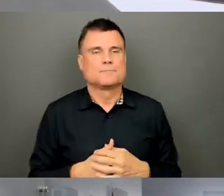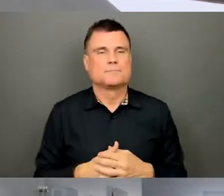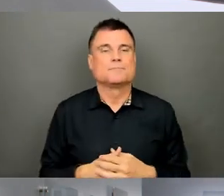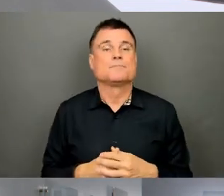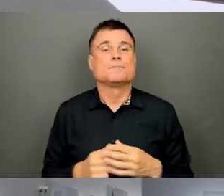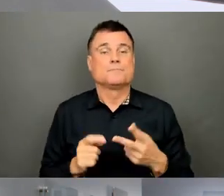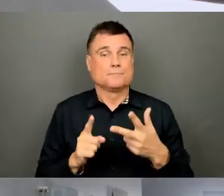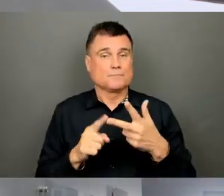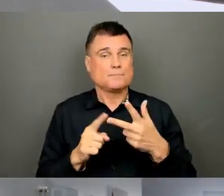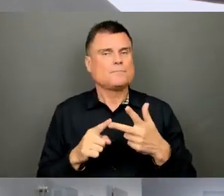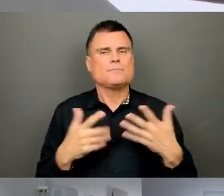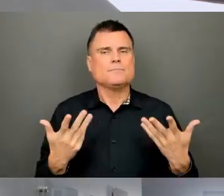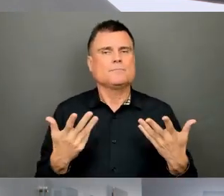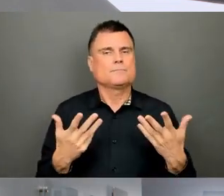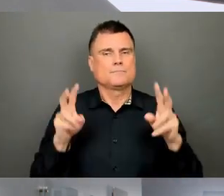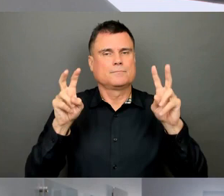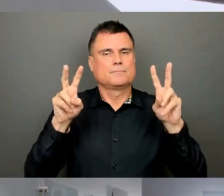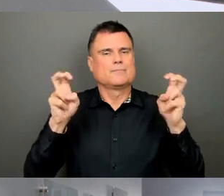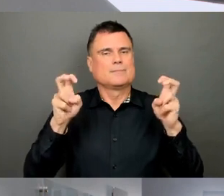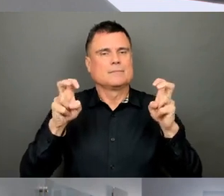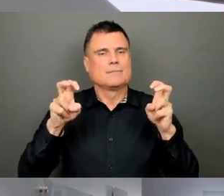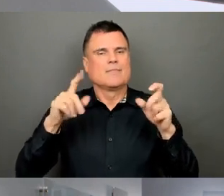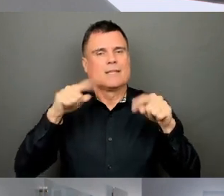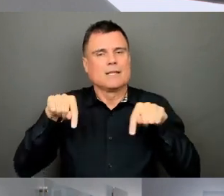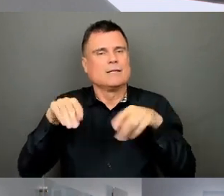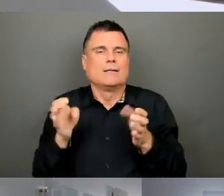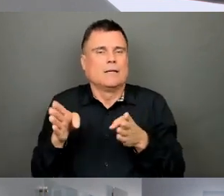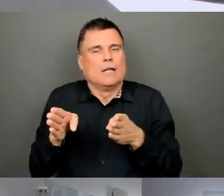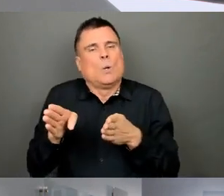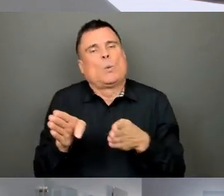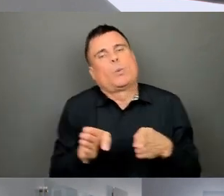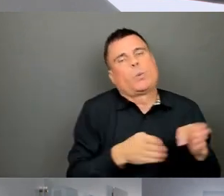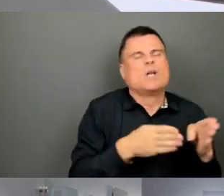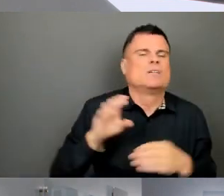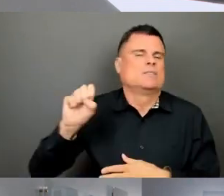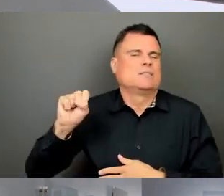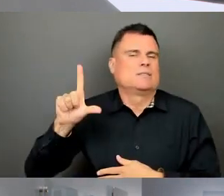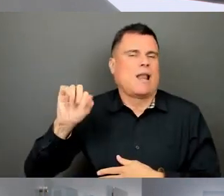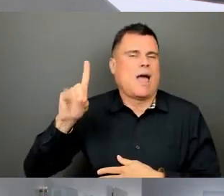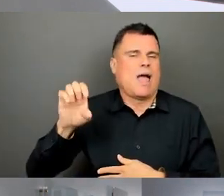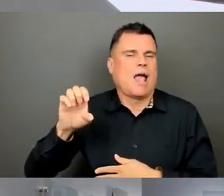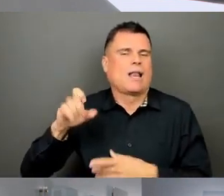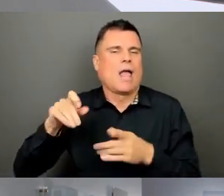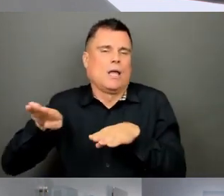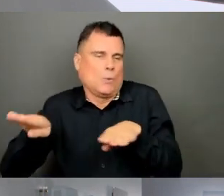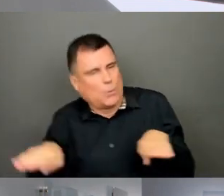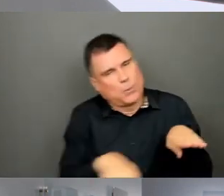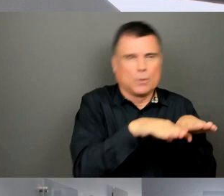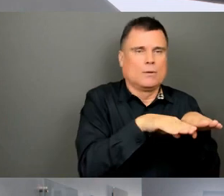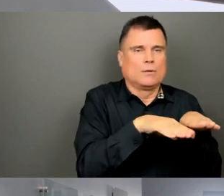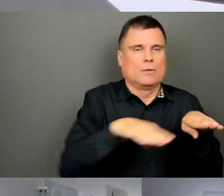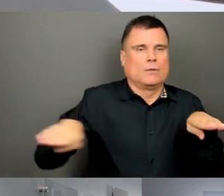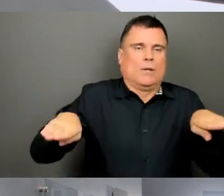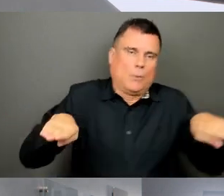All right, so now we're going to put a little bit of what we call a slide into it, a step slide. There's different names for it, but we'll stick with that one for today. So